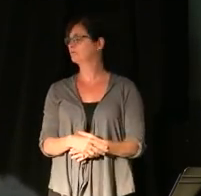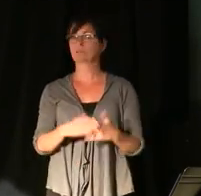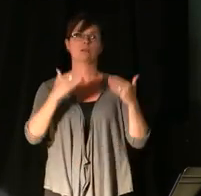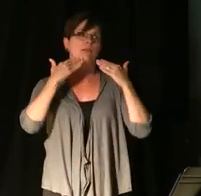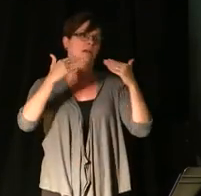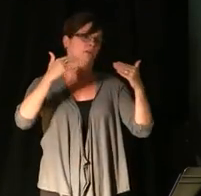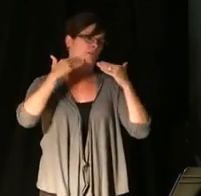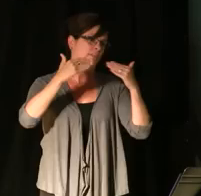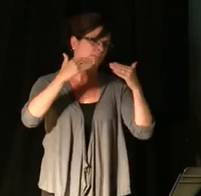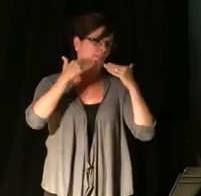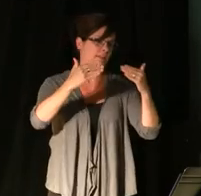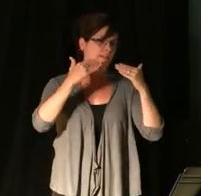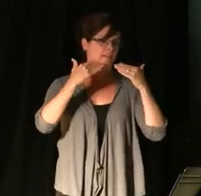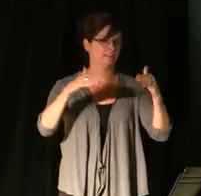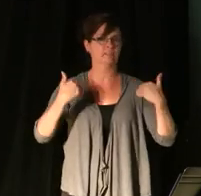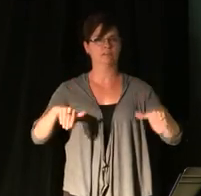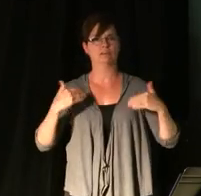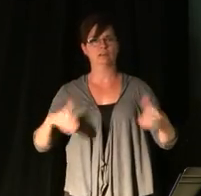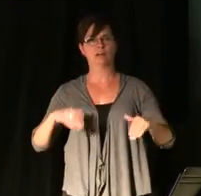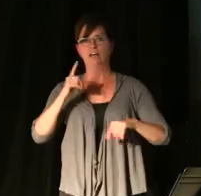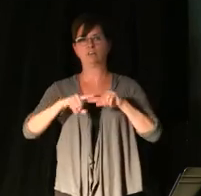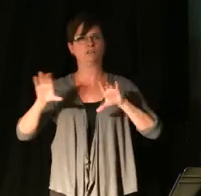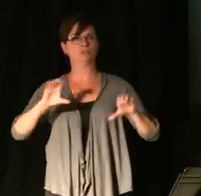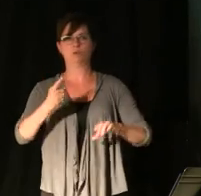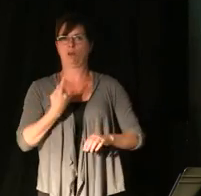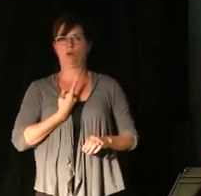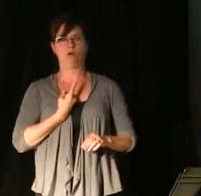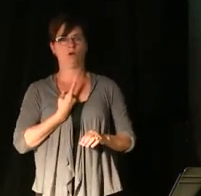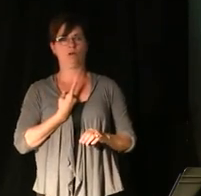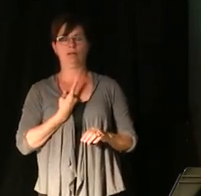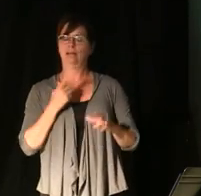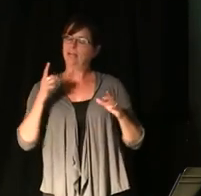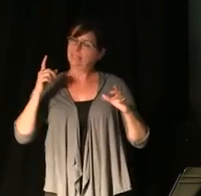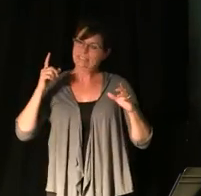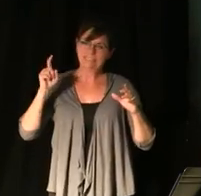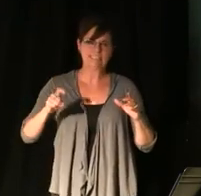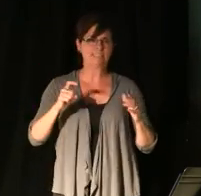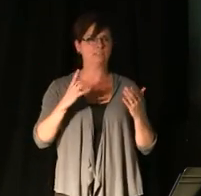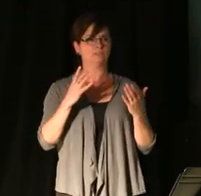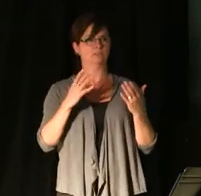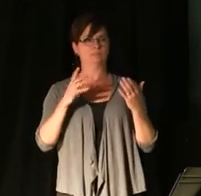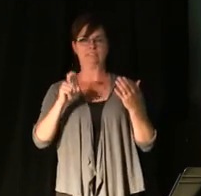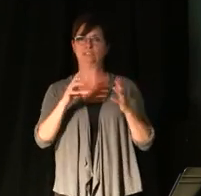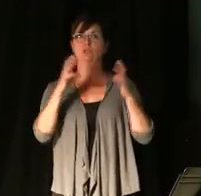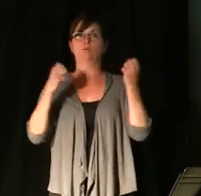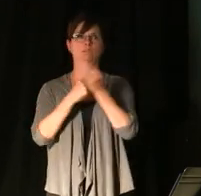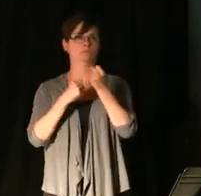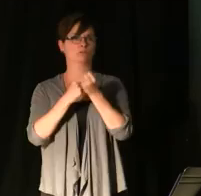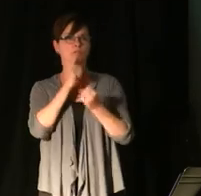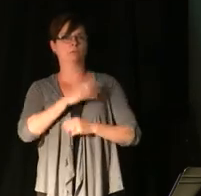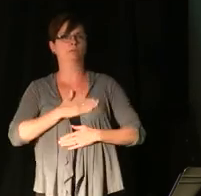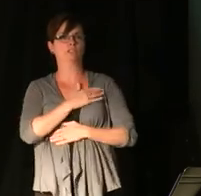Thank you so much goes into this production. I couldn't do it alone. I definitely need so much support. I so appreciate it.